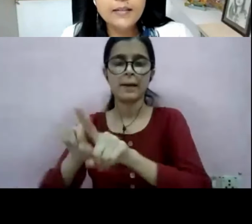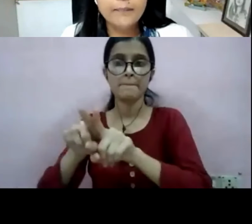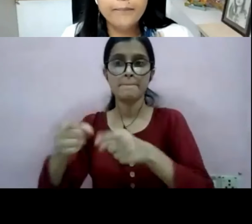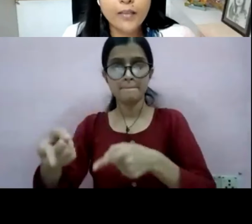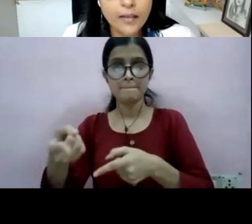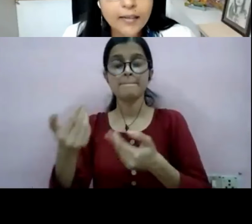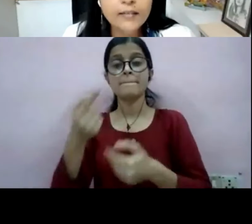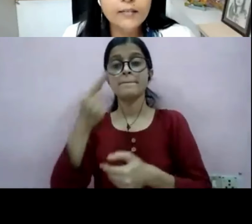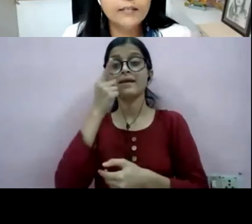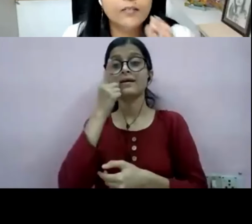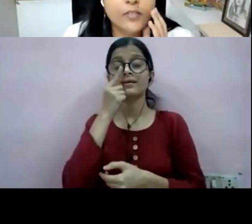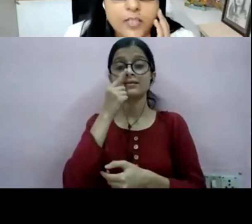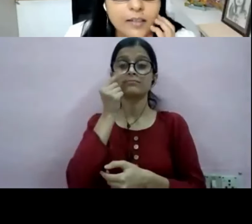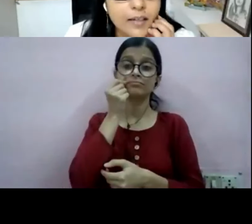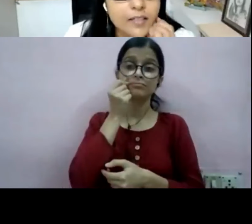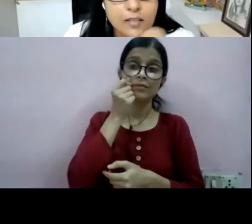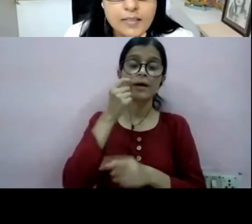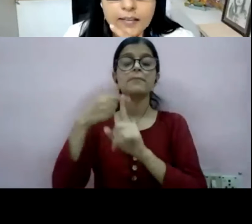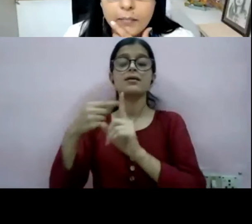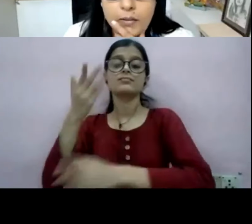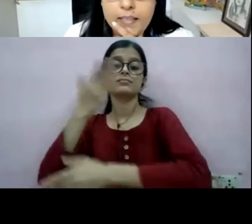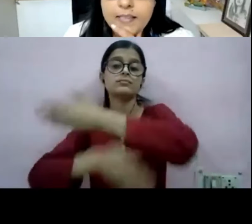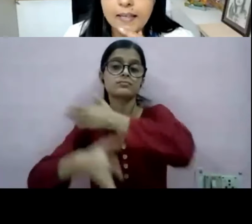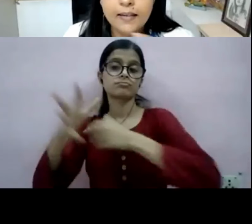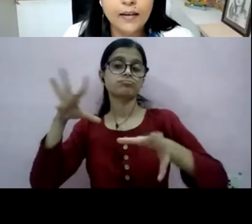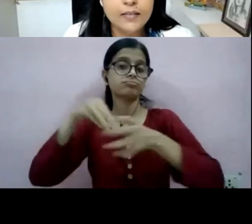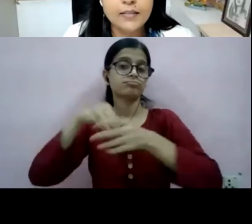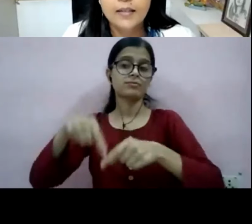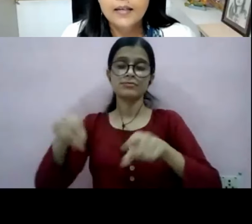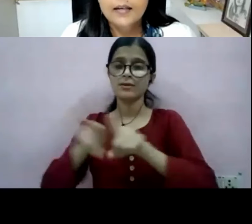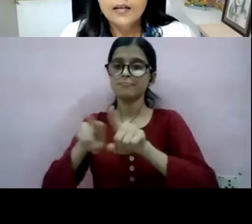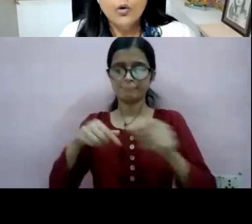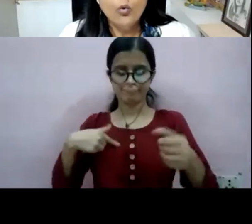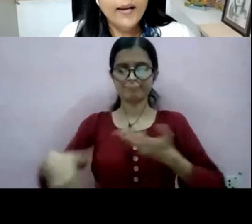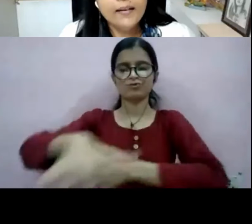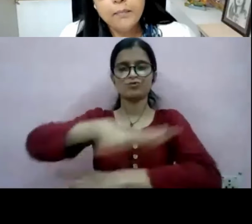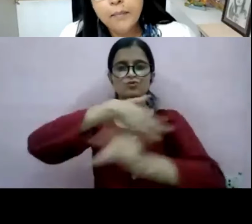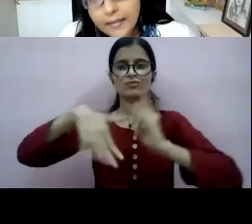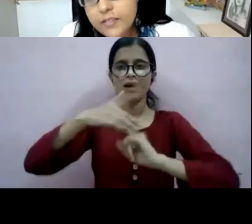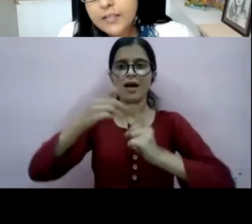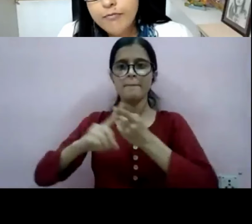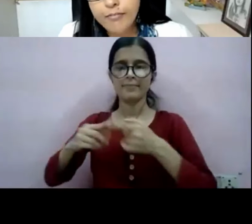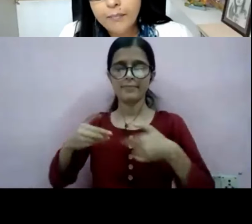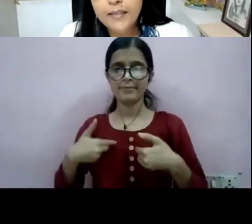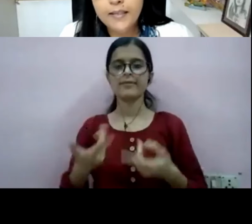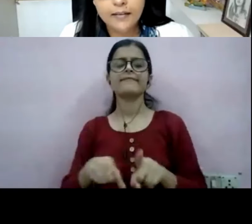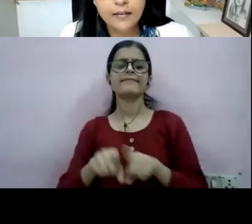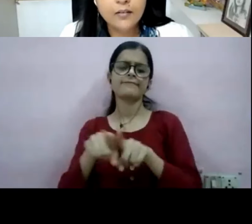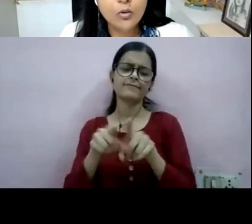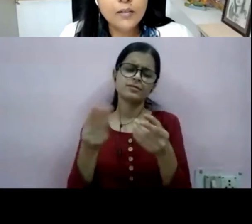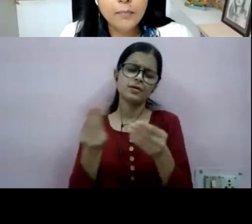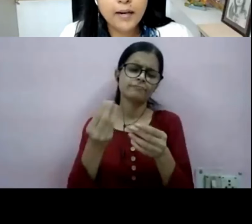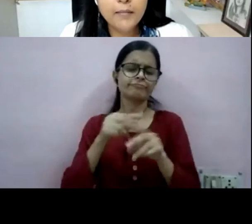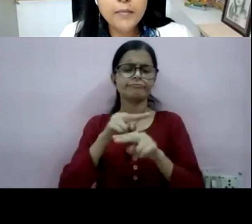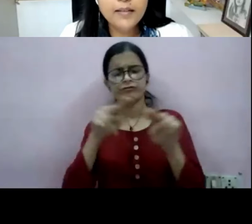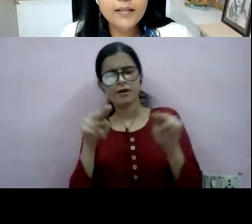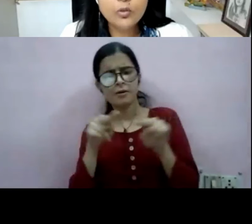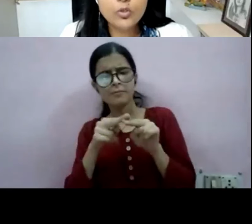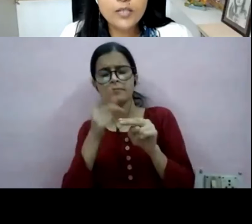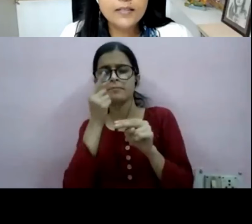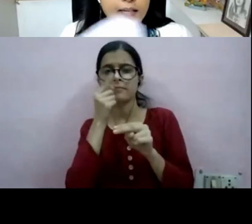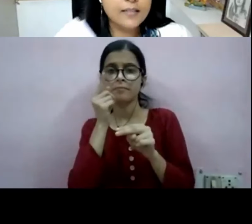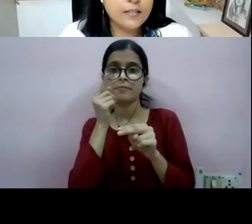disability in traditional cultures and communities like ours, where marriage and family accord